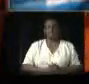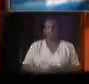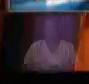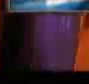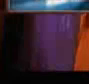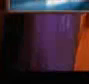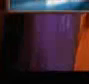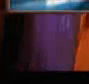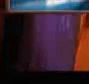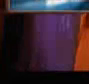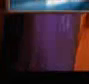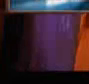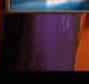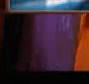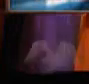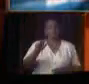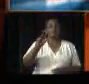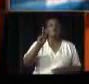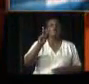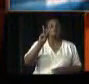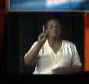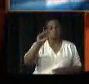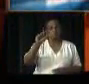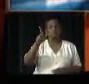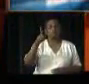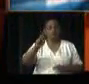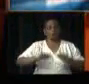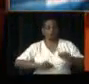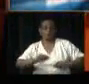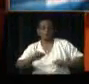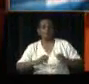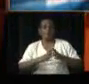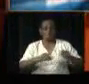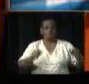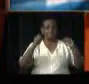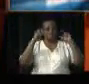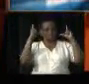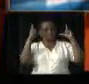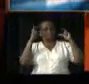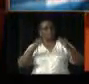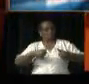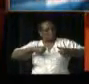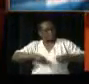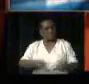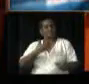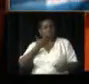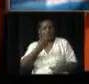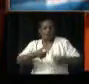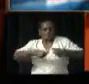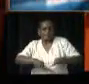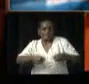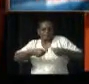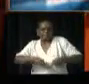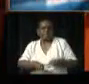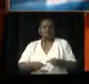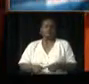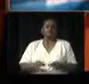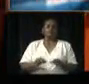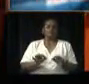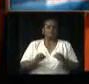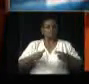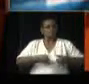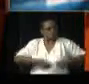In a meeting with President Desiree Boutersen, the trade union movement and the business community